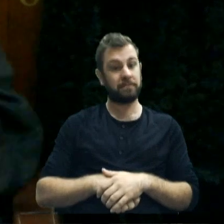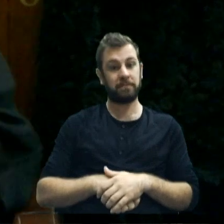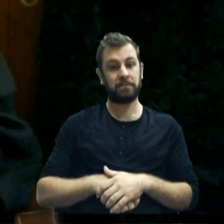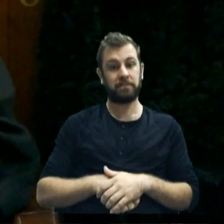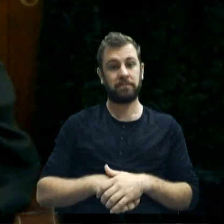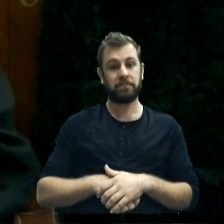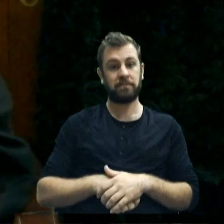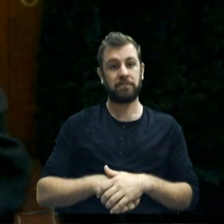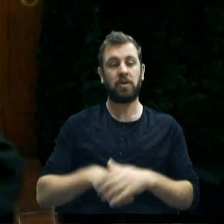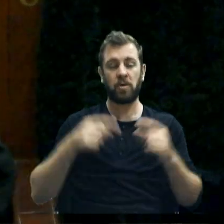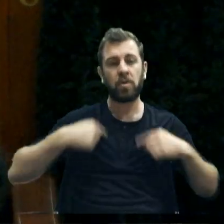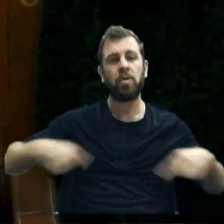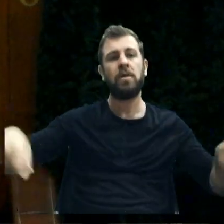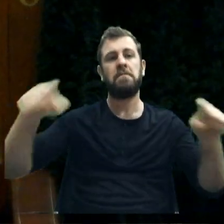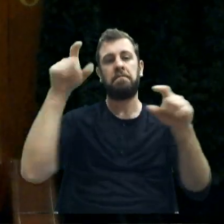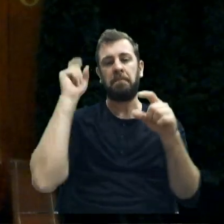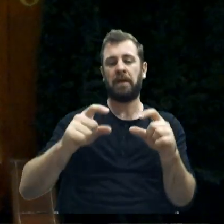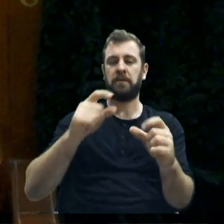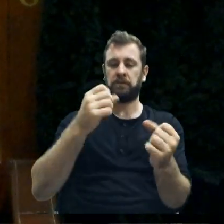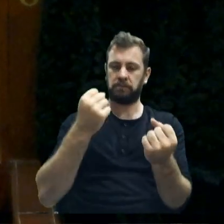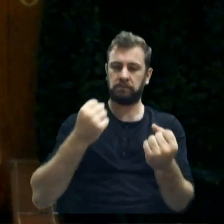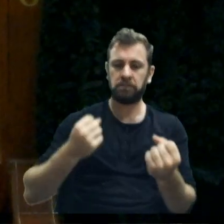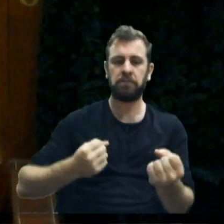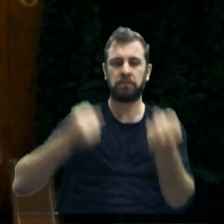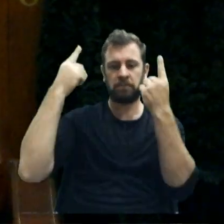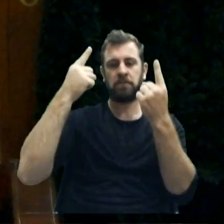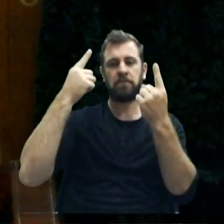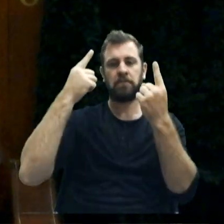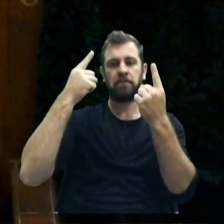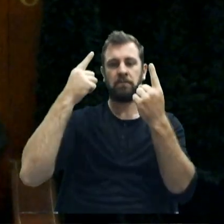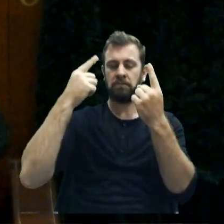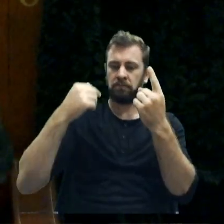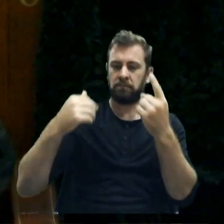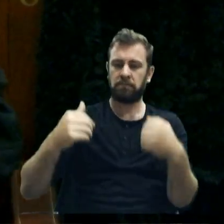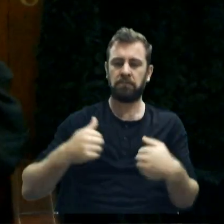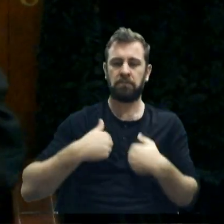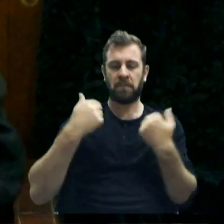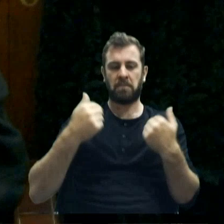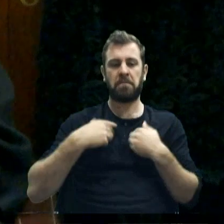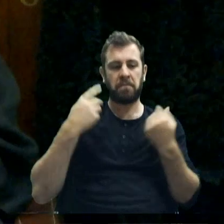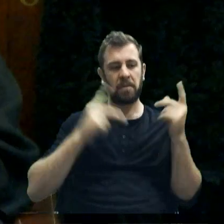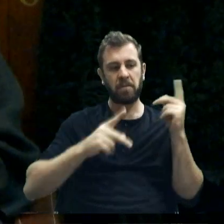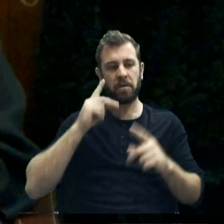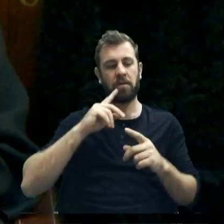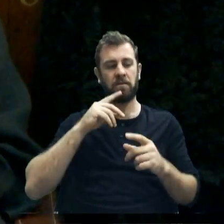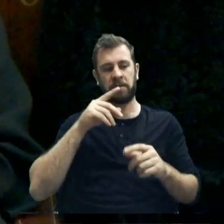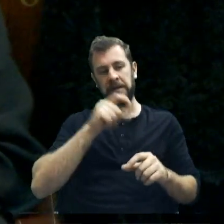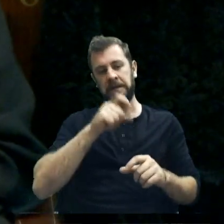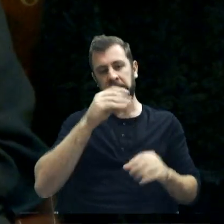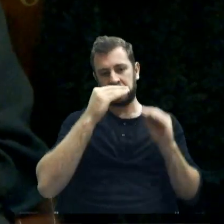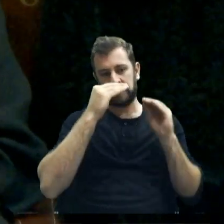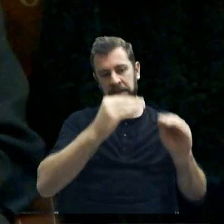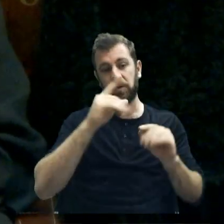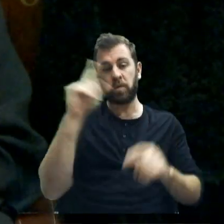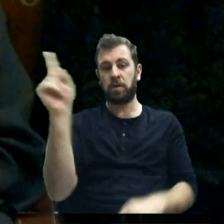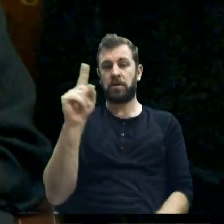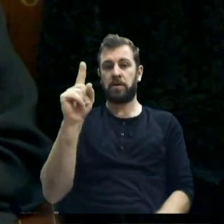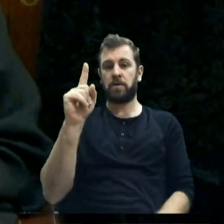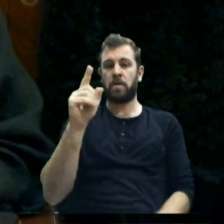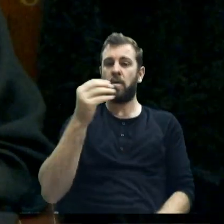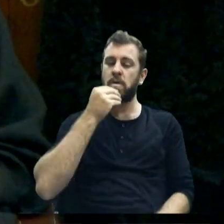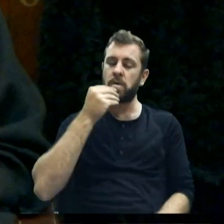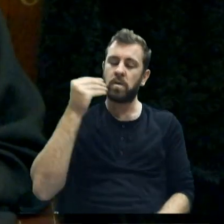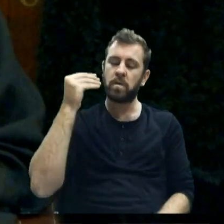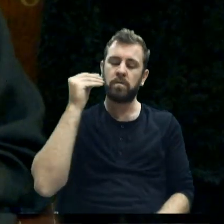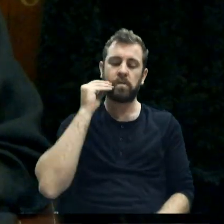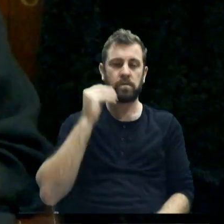We must be able to understand yamshi bihi finnas begins at home. We must